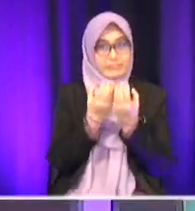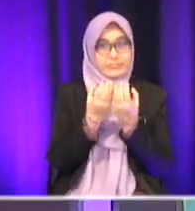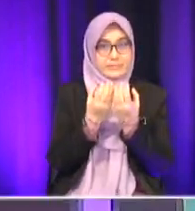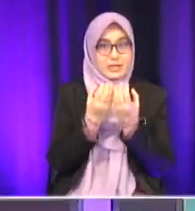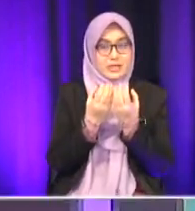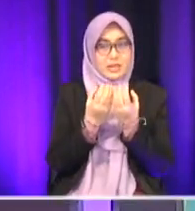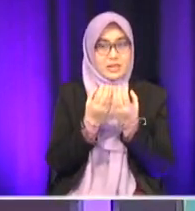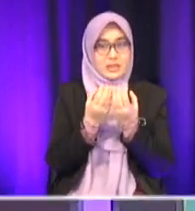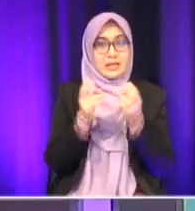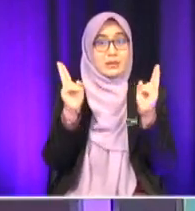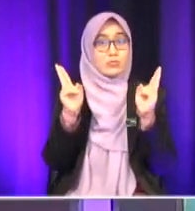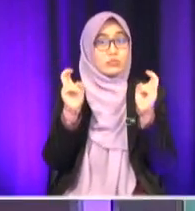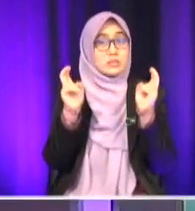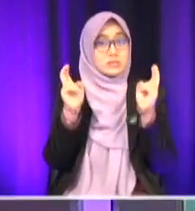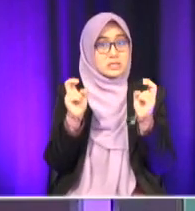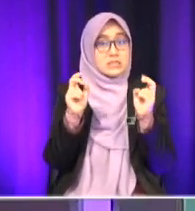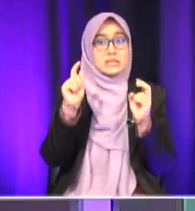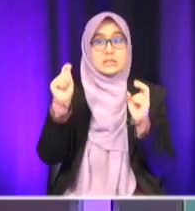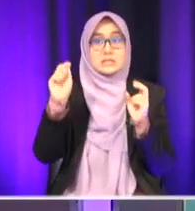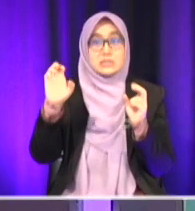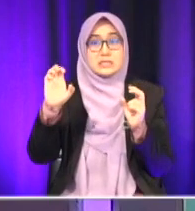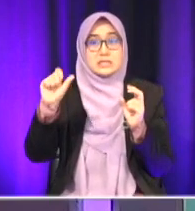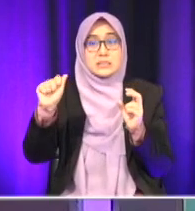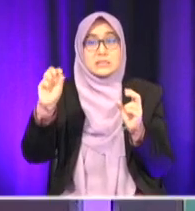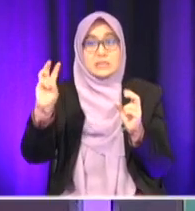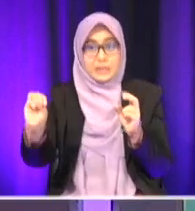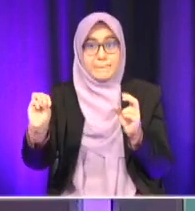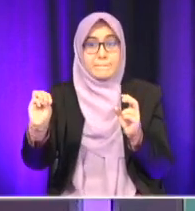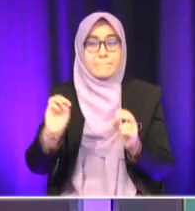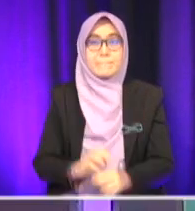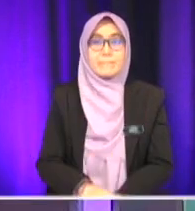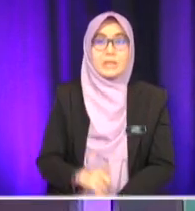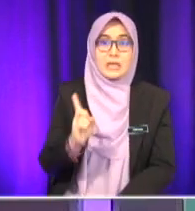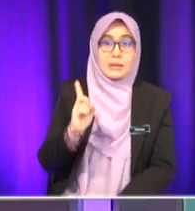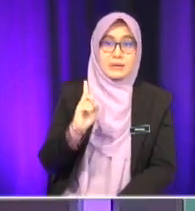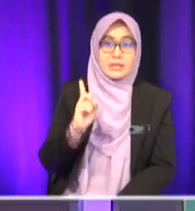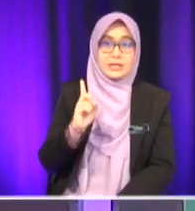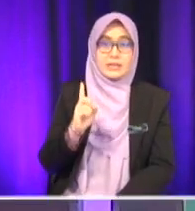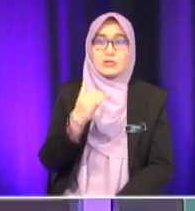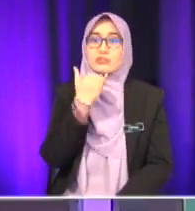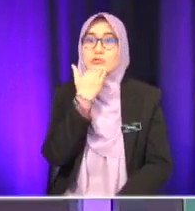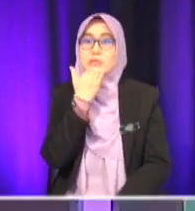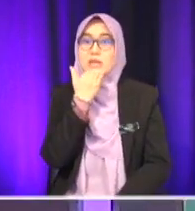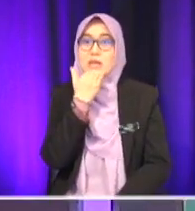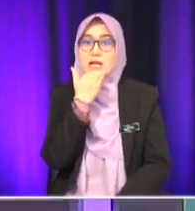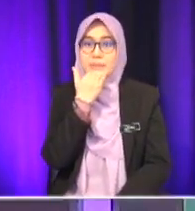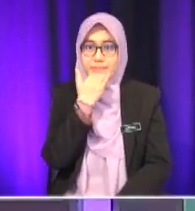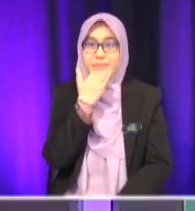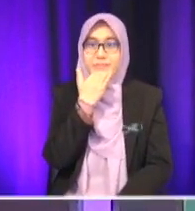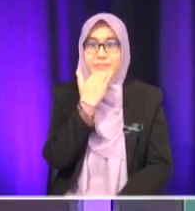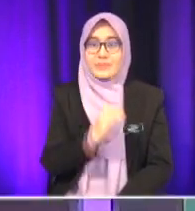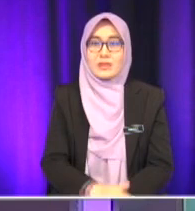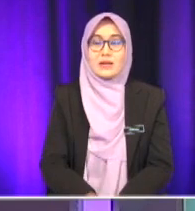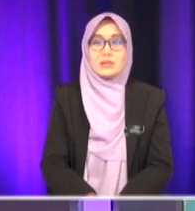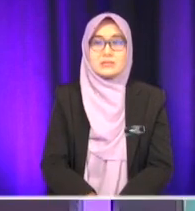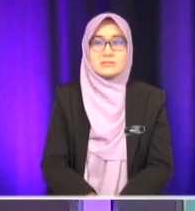team. Yes. Okay, so this one is Not true. or not wrong. true. Individual, Yeah. right? Yes. Okay. How